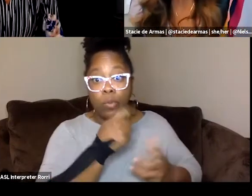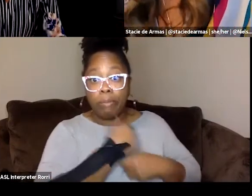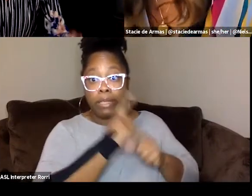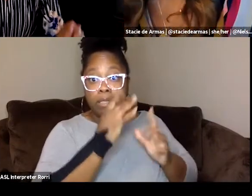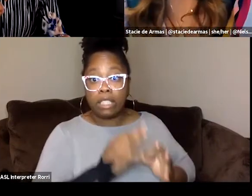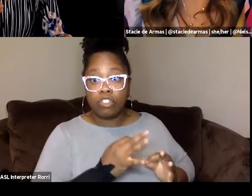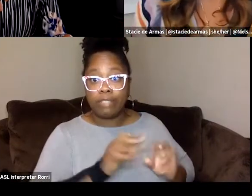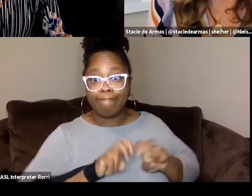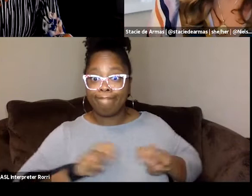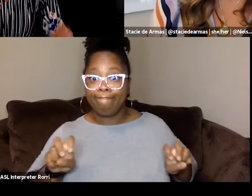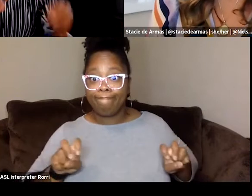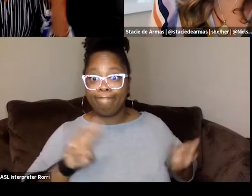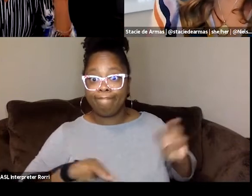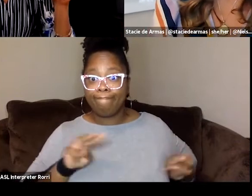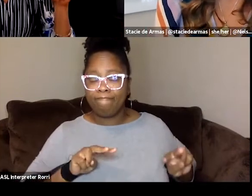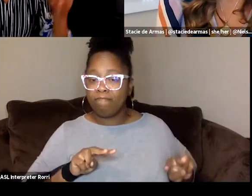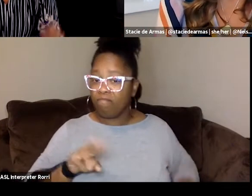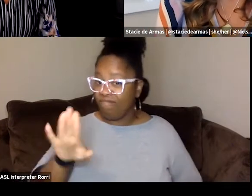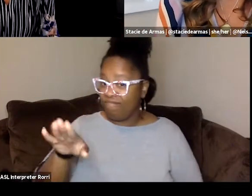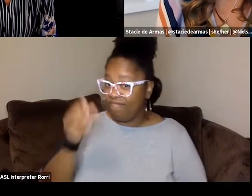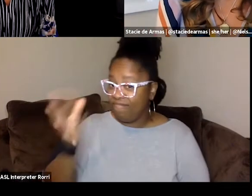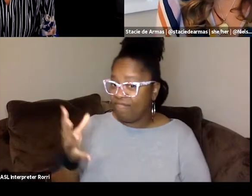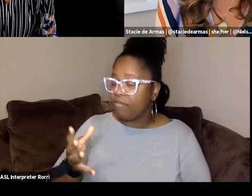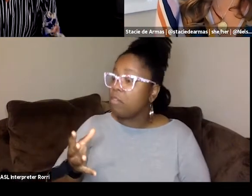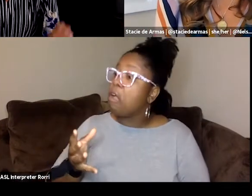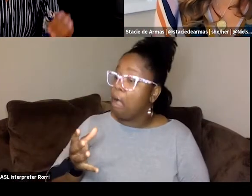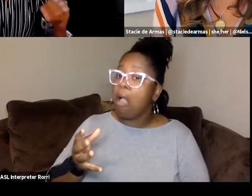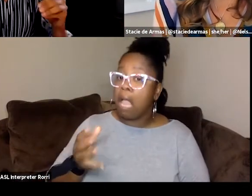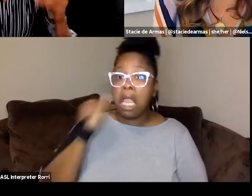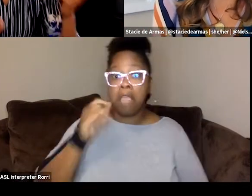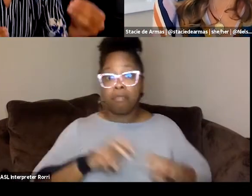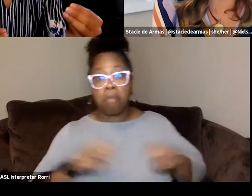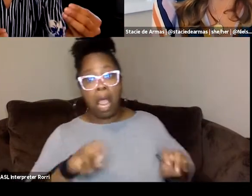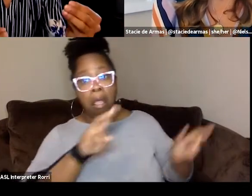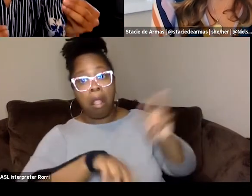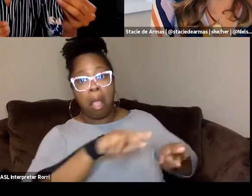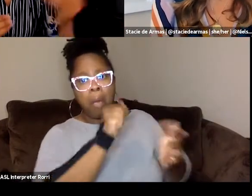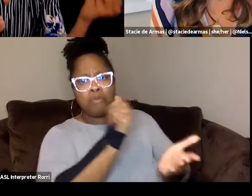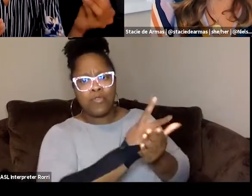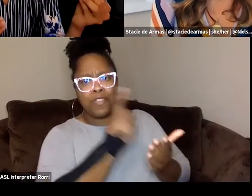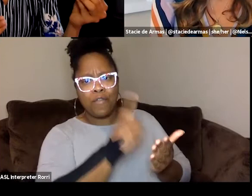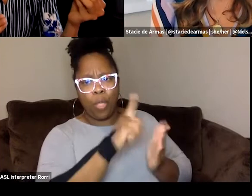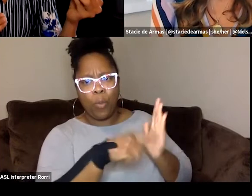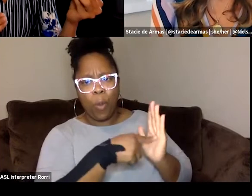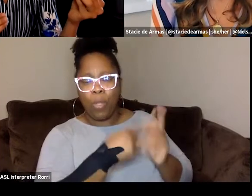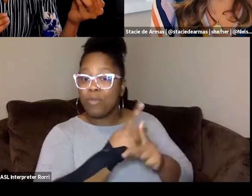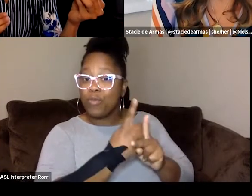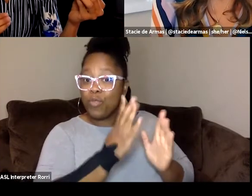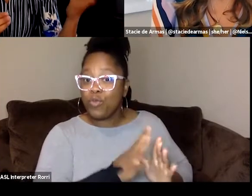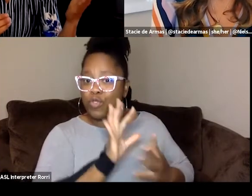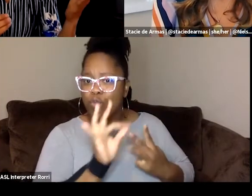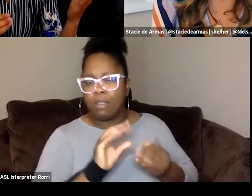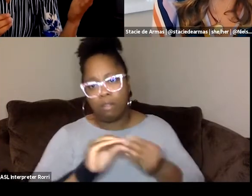you that when you are okayed for the role, you may be a producer's choice. So number one, you have to become a